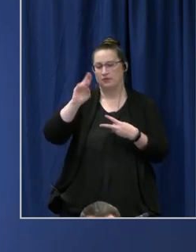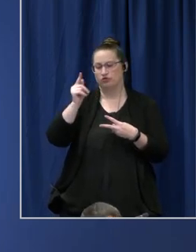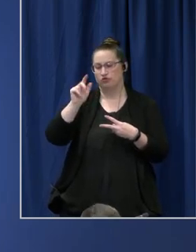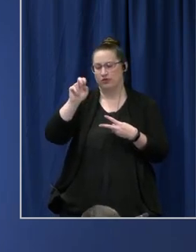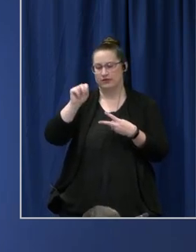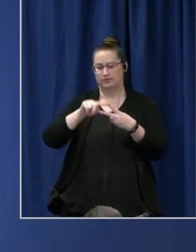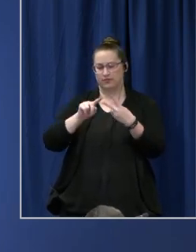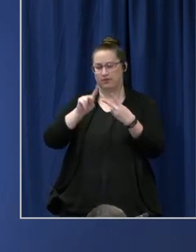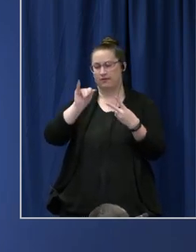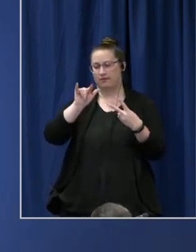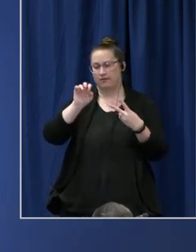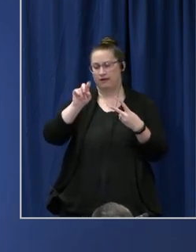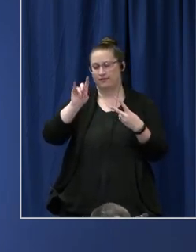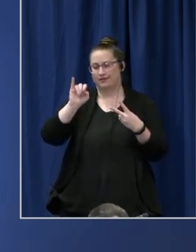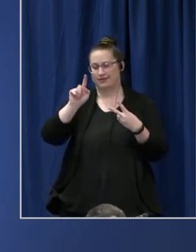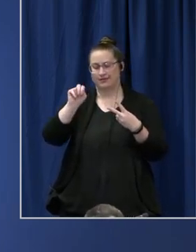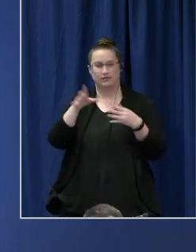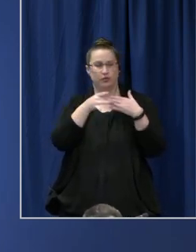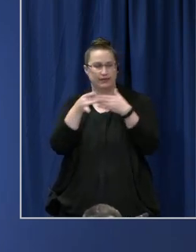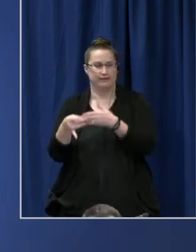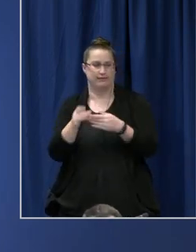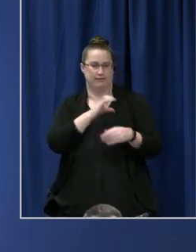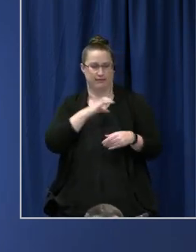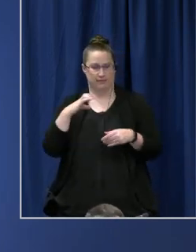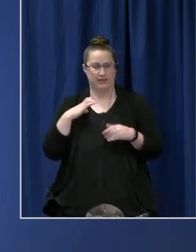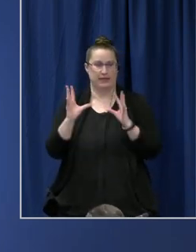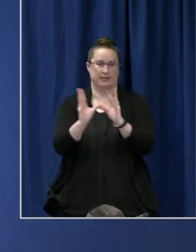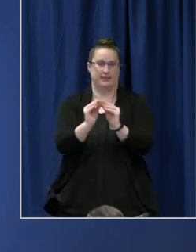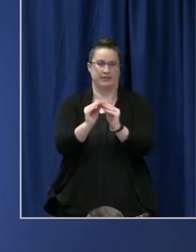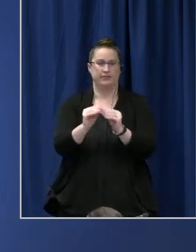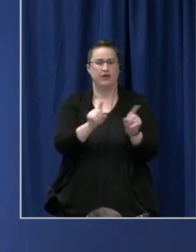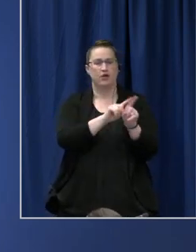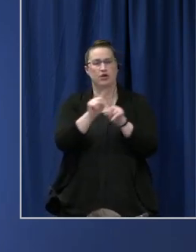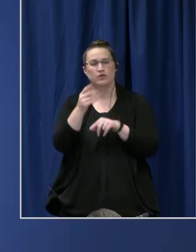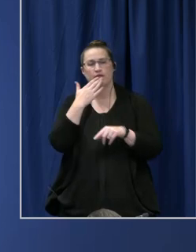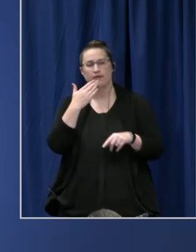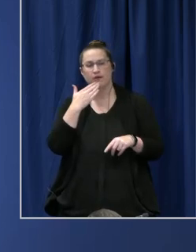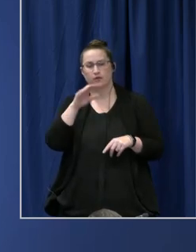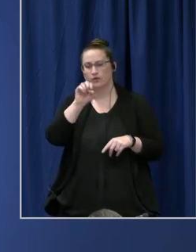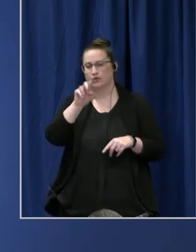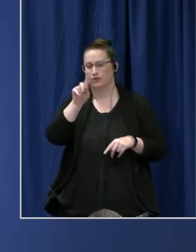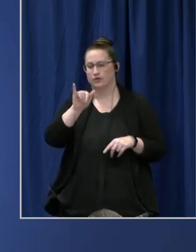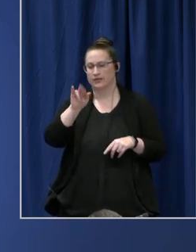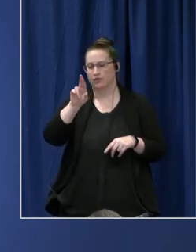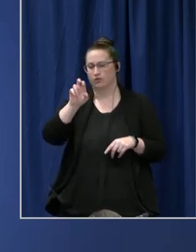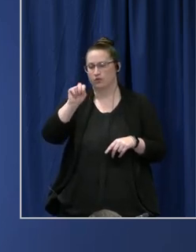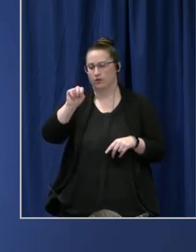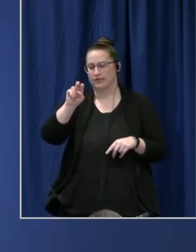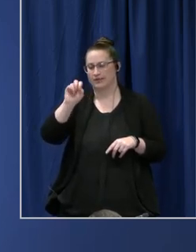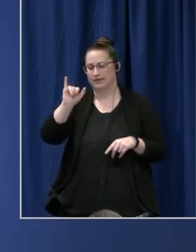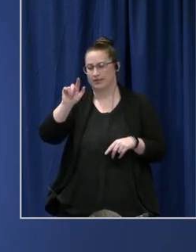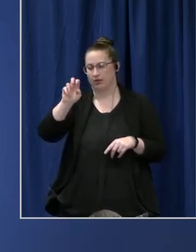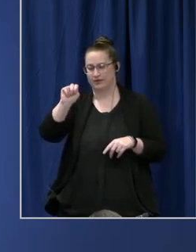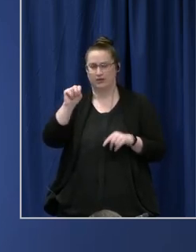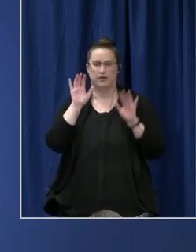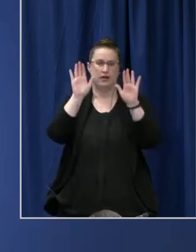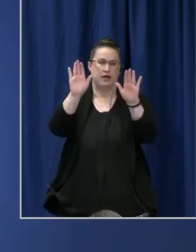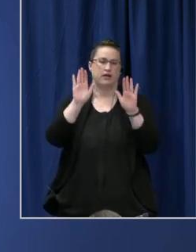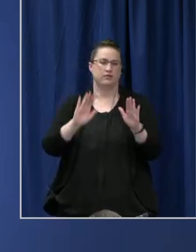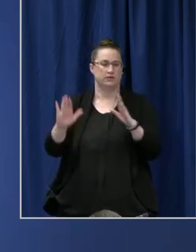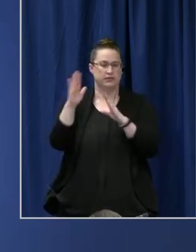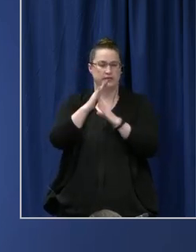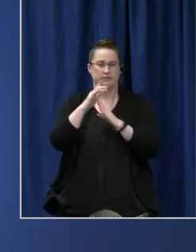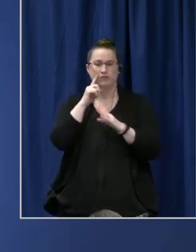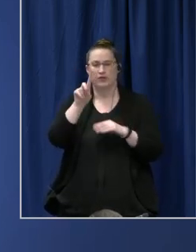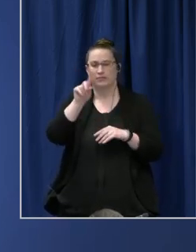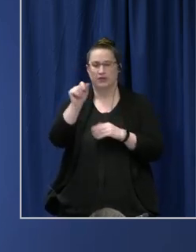meeting and leading this committee. Thank you also to Susie Rosen-Singleton and the outstanding team we have in our Disabilities Rights